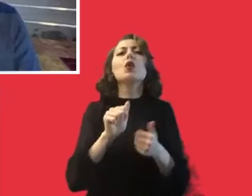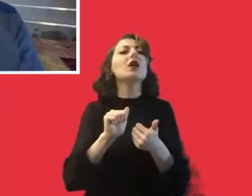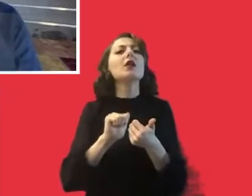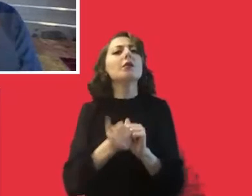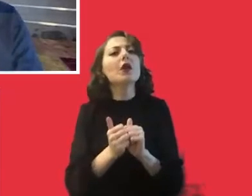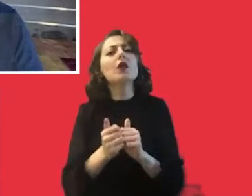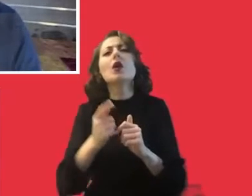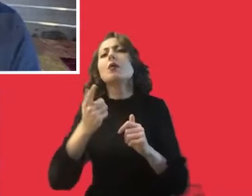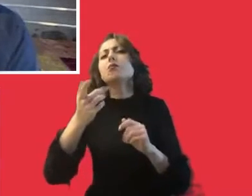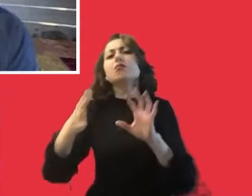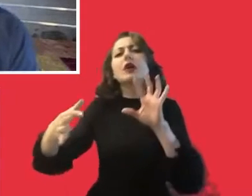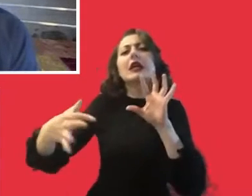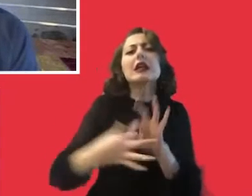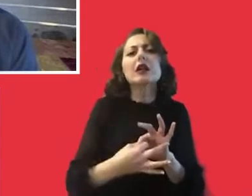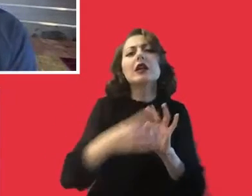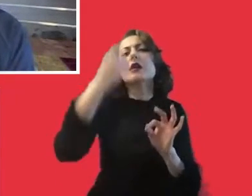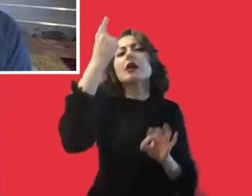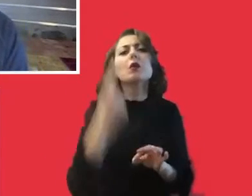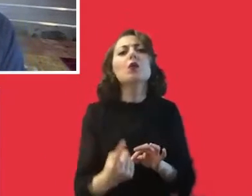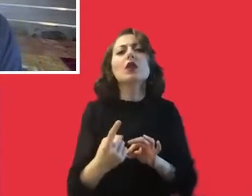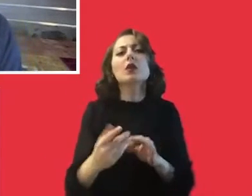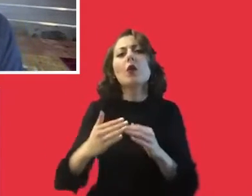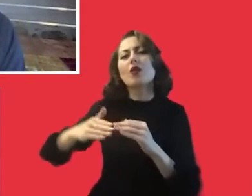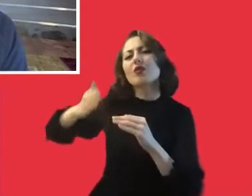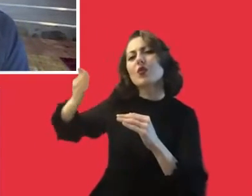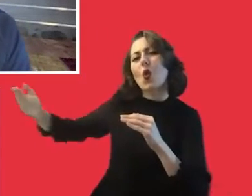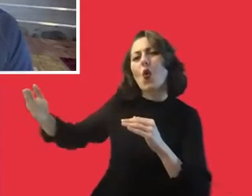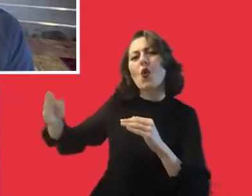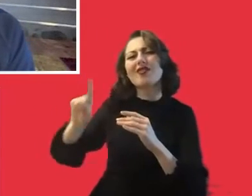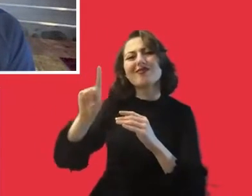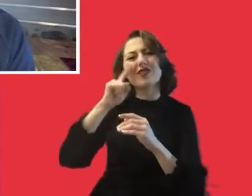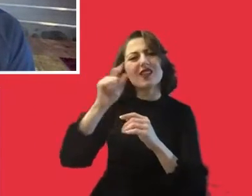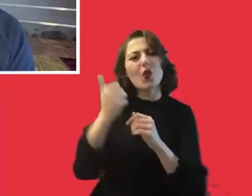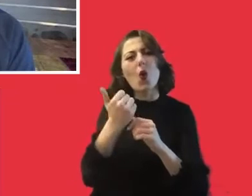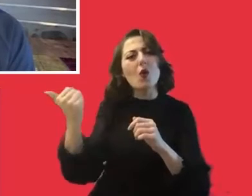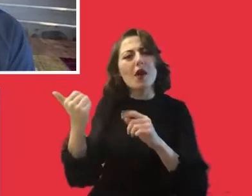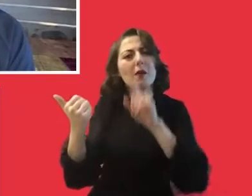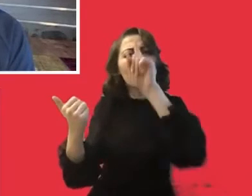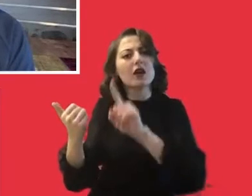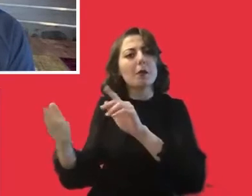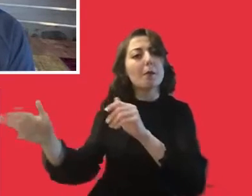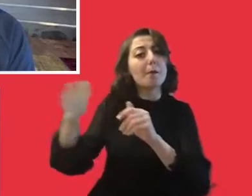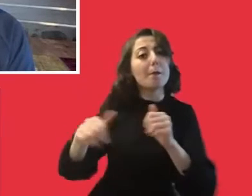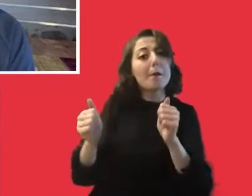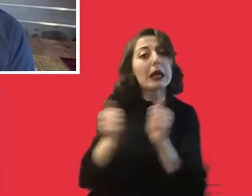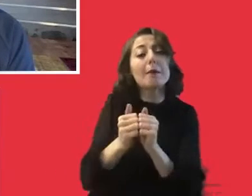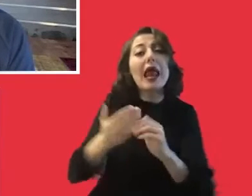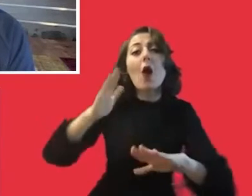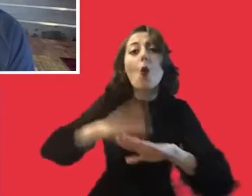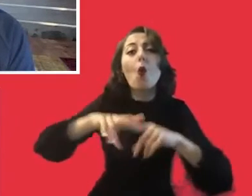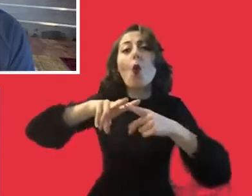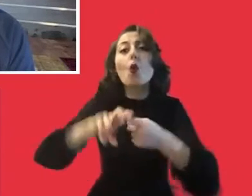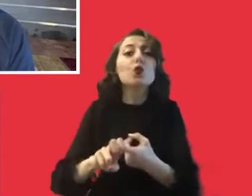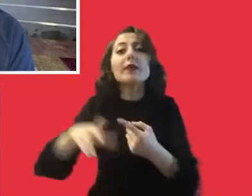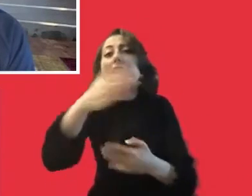participation. This is completely about just contribution. So if you want to do volunteer about something, first of all, you need to